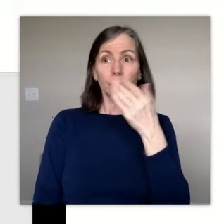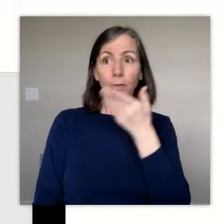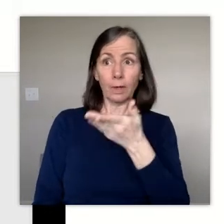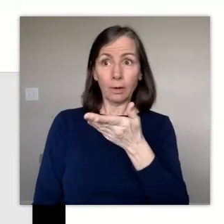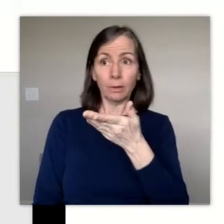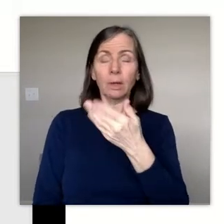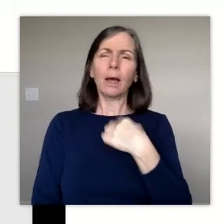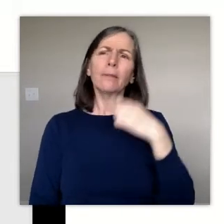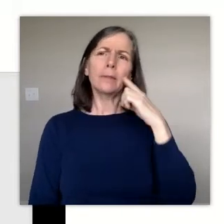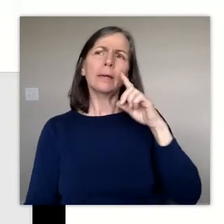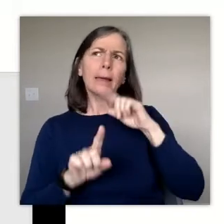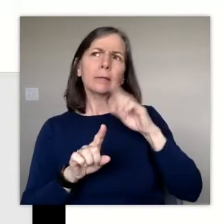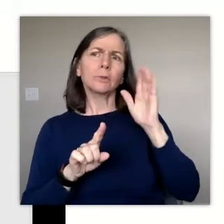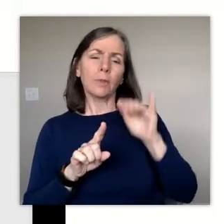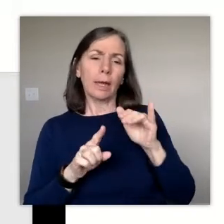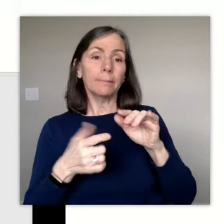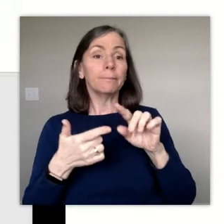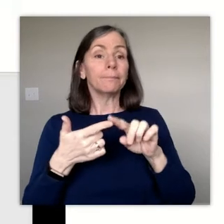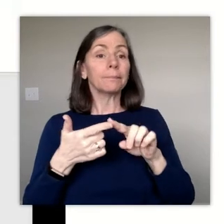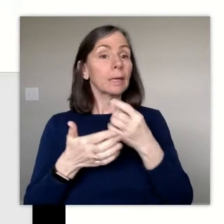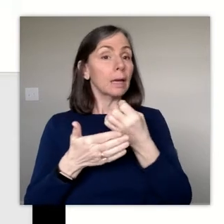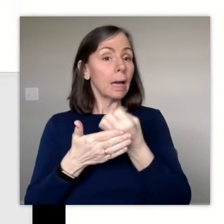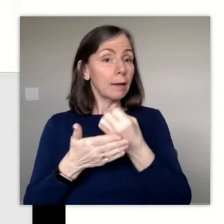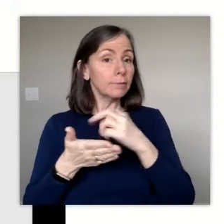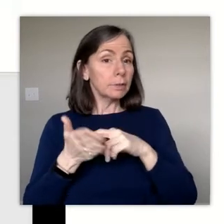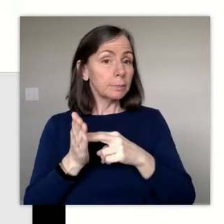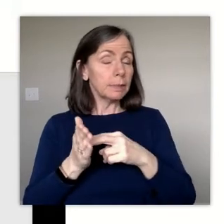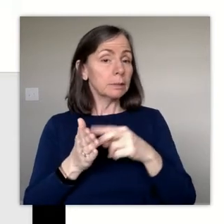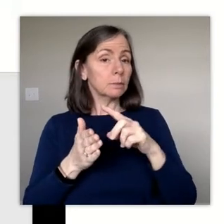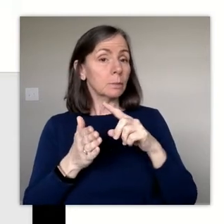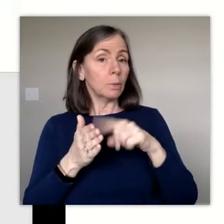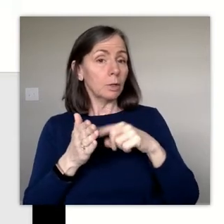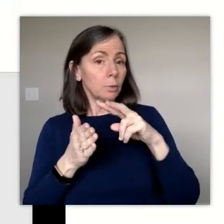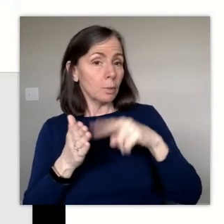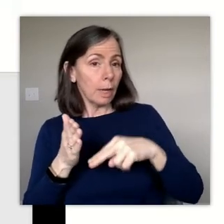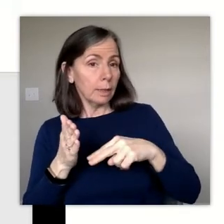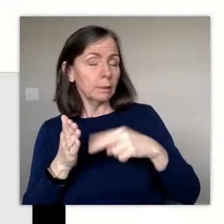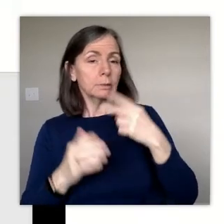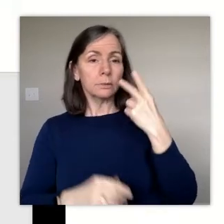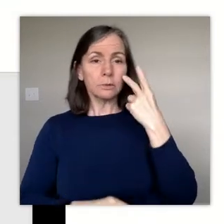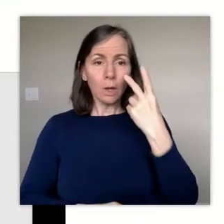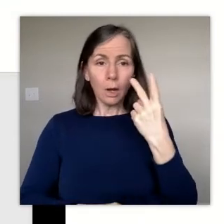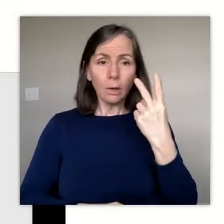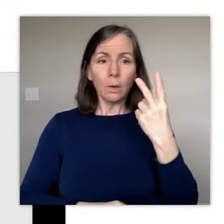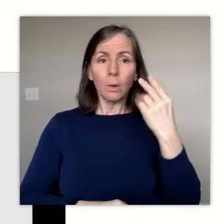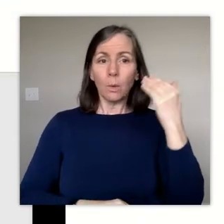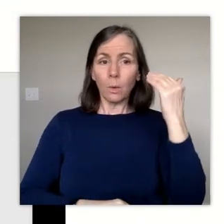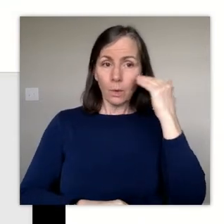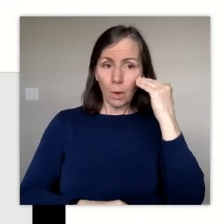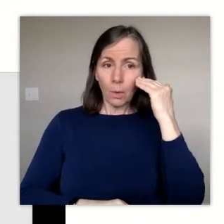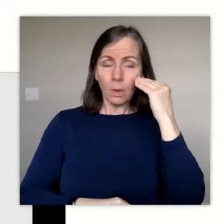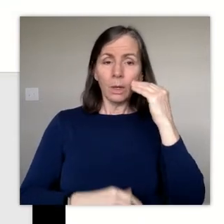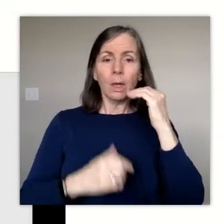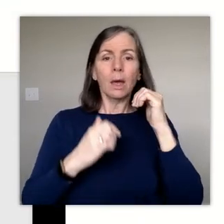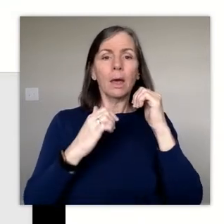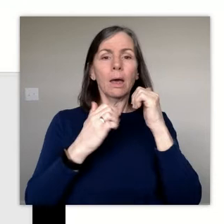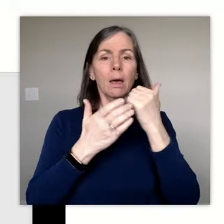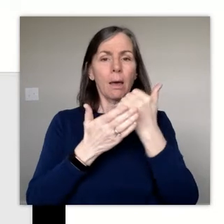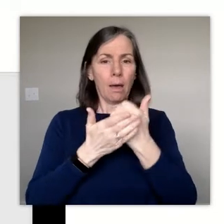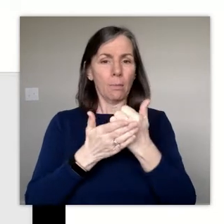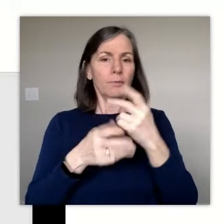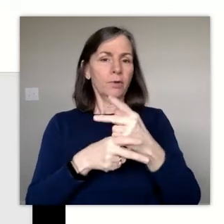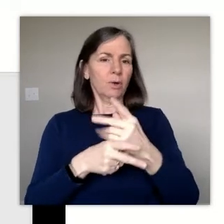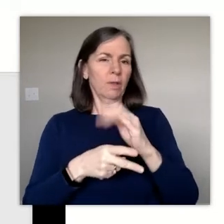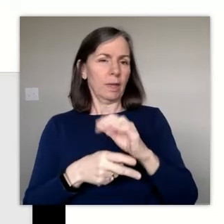Evidence is what you read, saw, or know that helped you figure out your claim. And reasoning is an explanation of how the